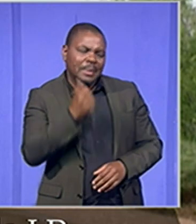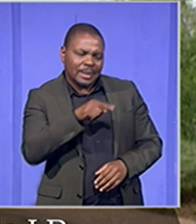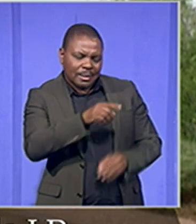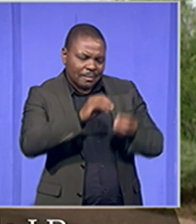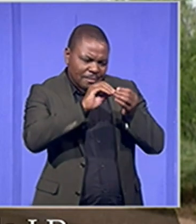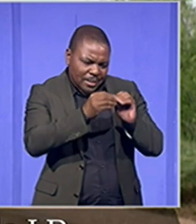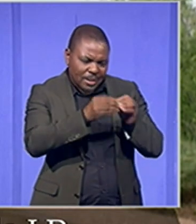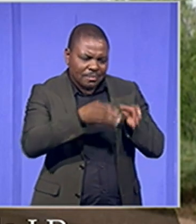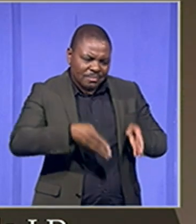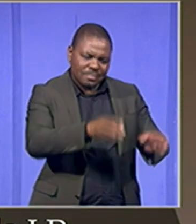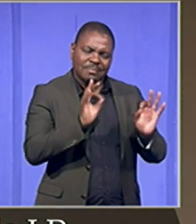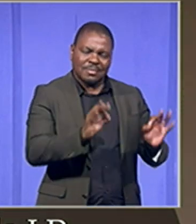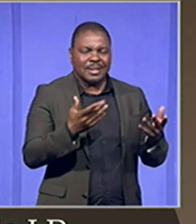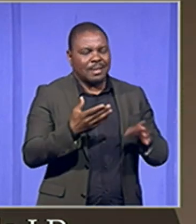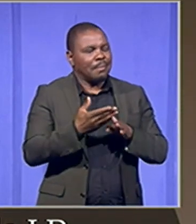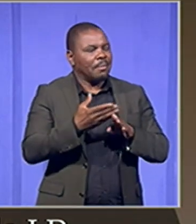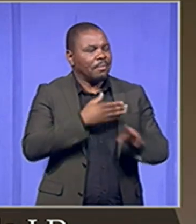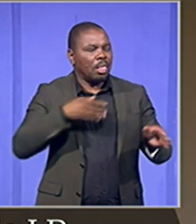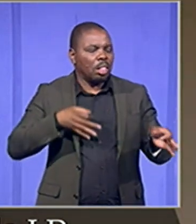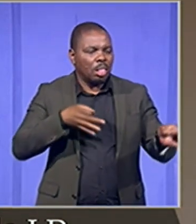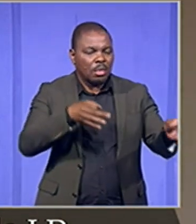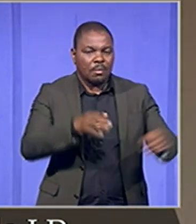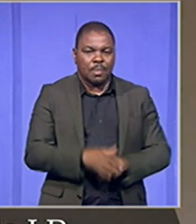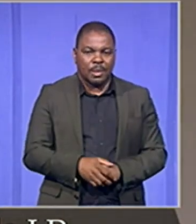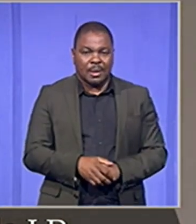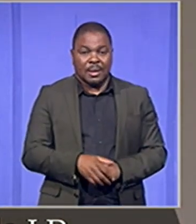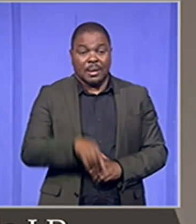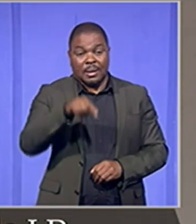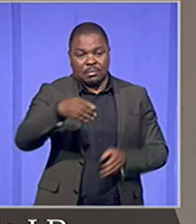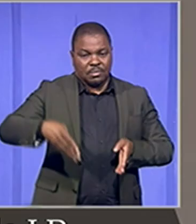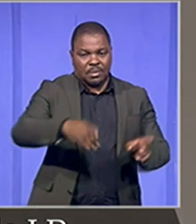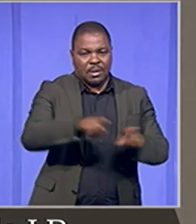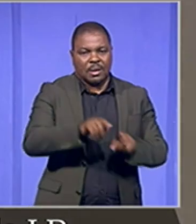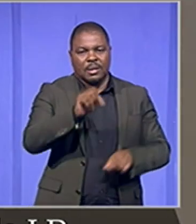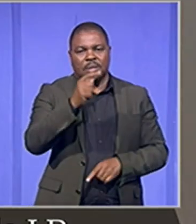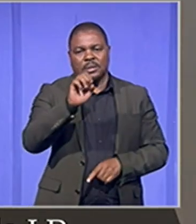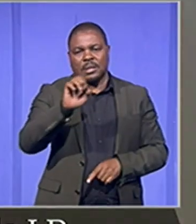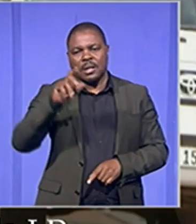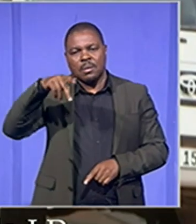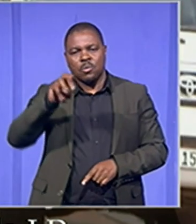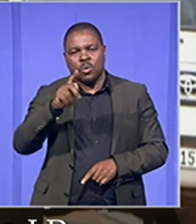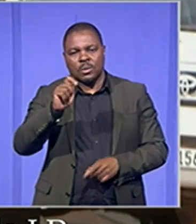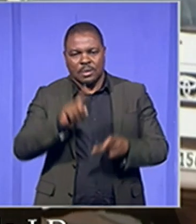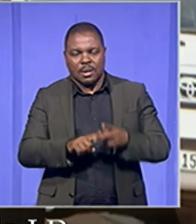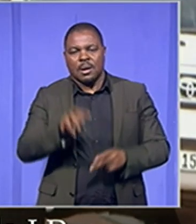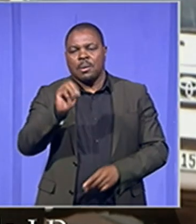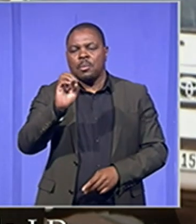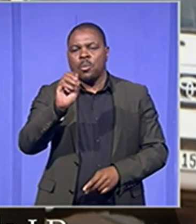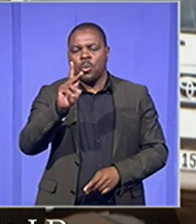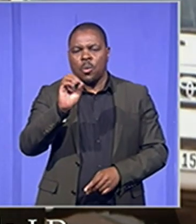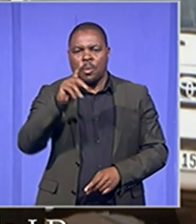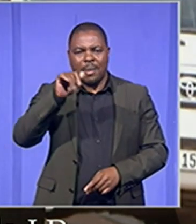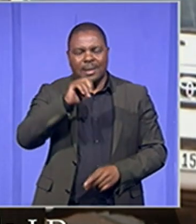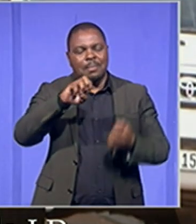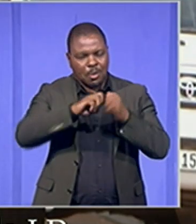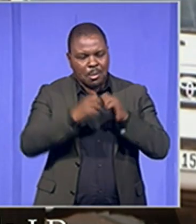kgone go sepela mo dima yone. Ditshenyegelo ka ntlha ya dipula di begilwe kwa mafelong jaaka Steelport le Mokopane. Ke Katlegonyoni wa dikgang tsa